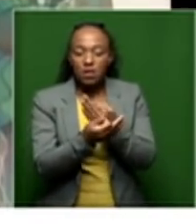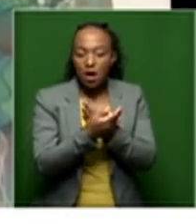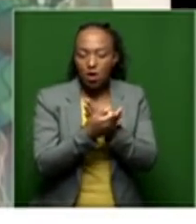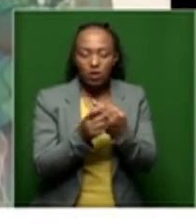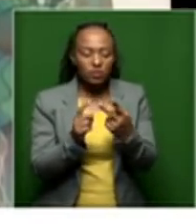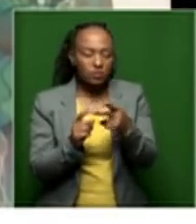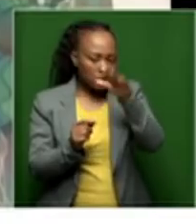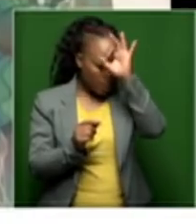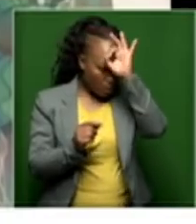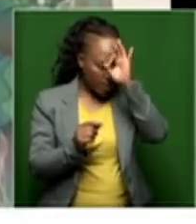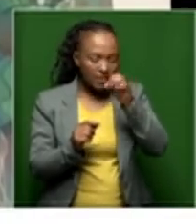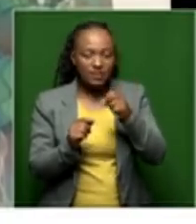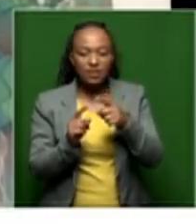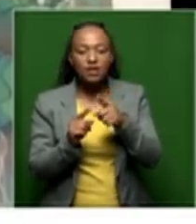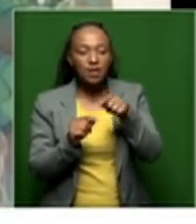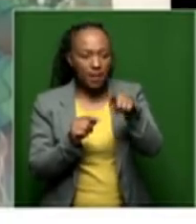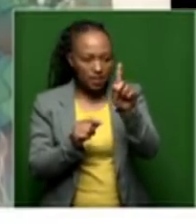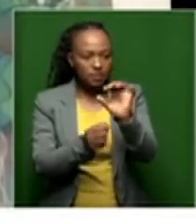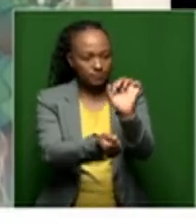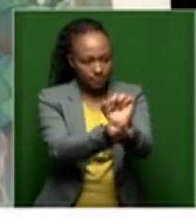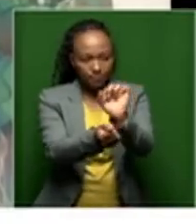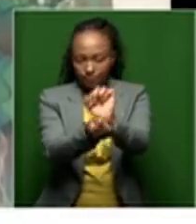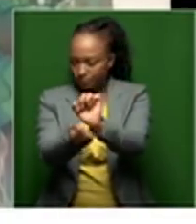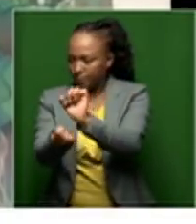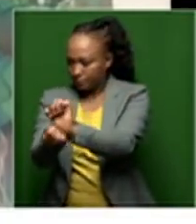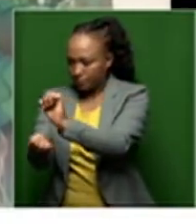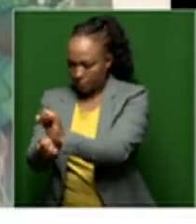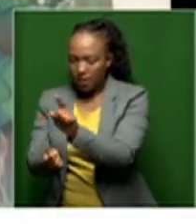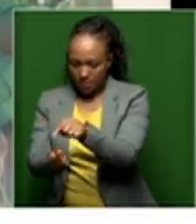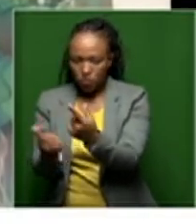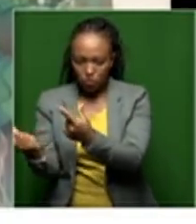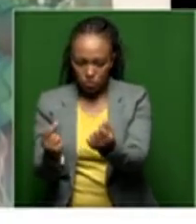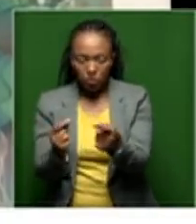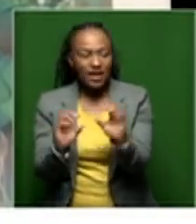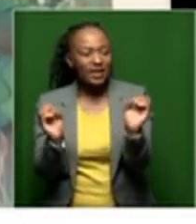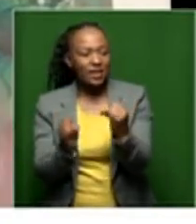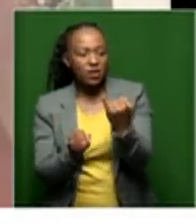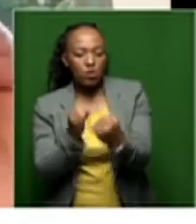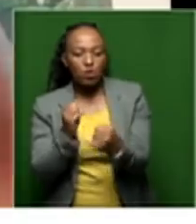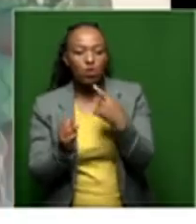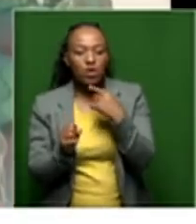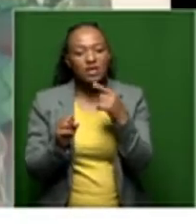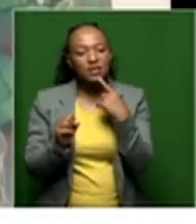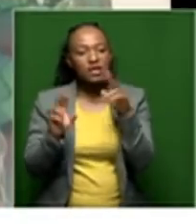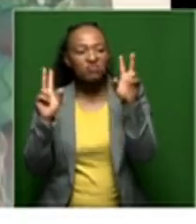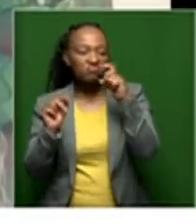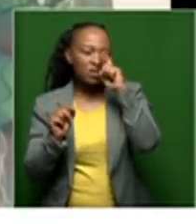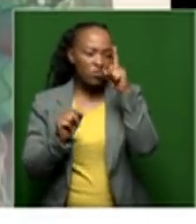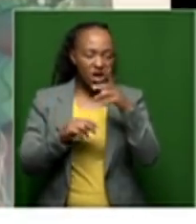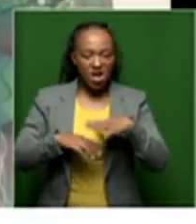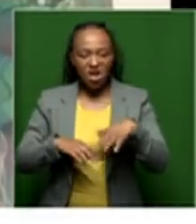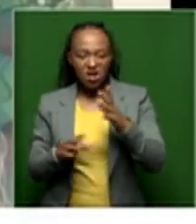the police must go out and arrest people, and there is certainly nothing wrong with the so-called Hollywood style